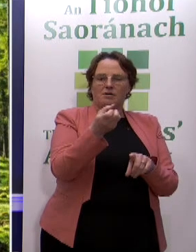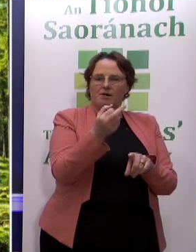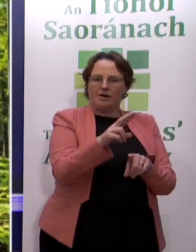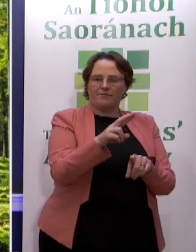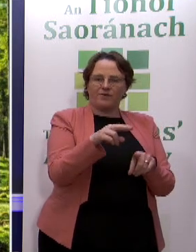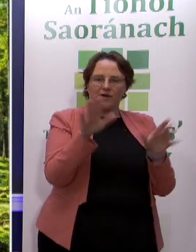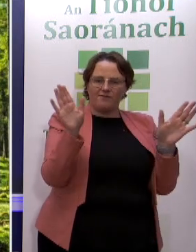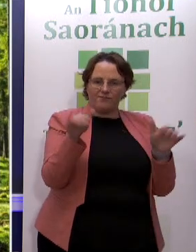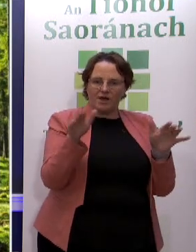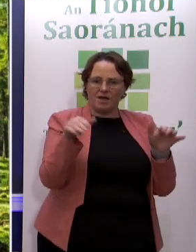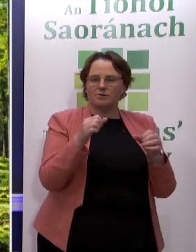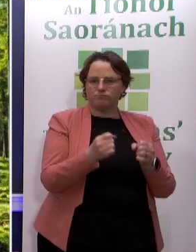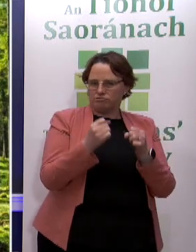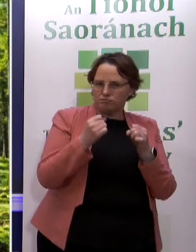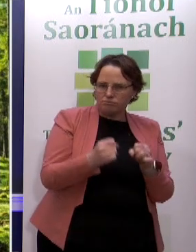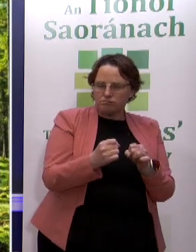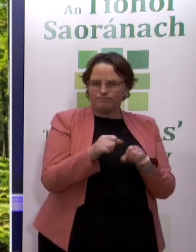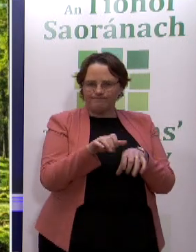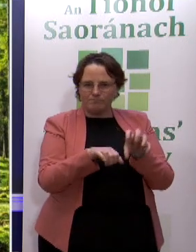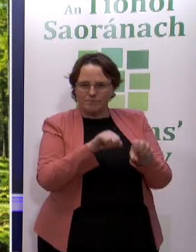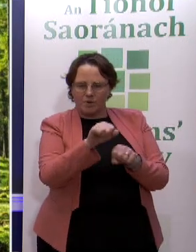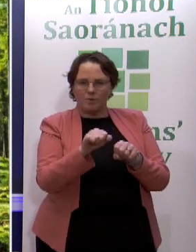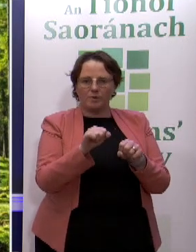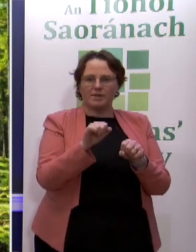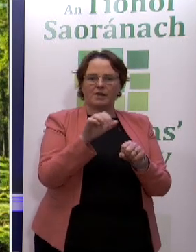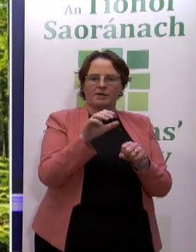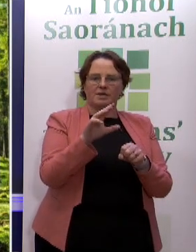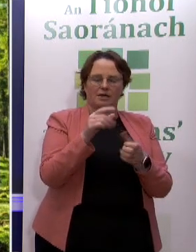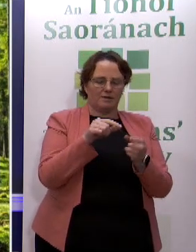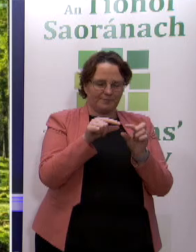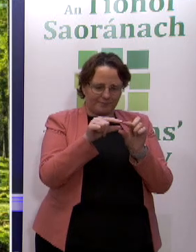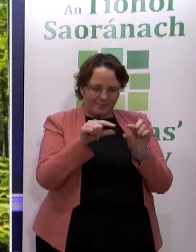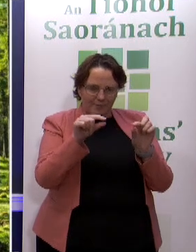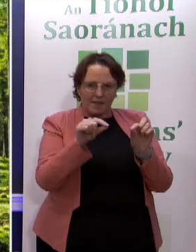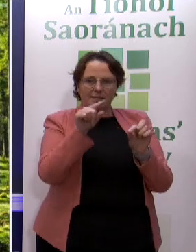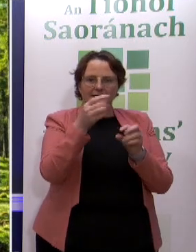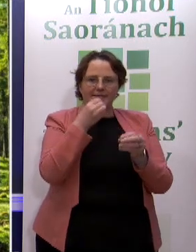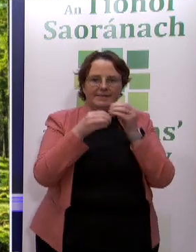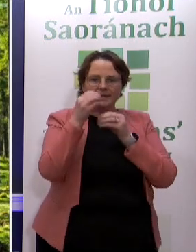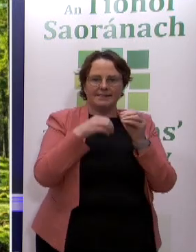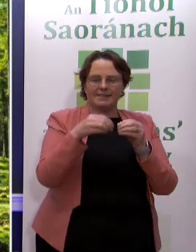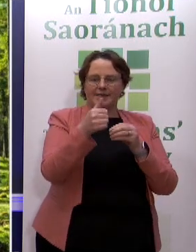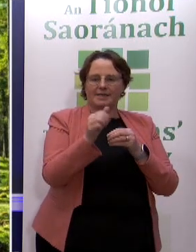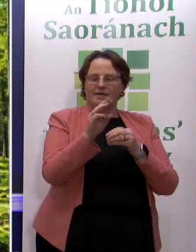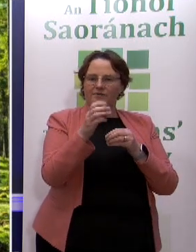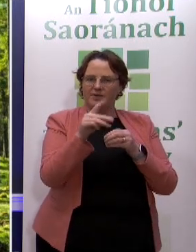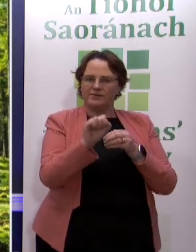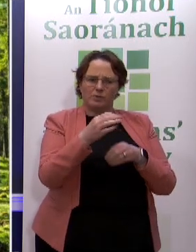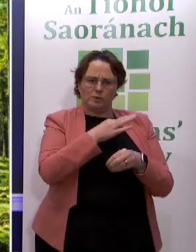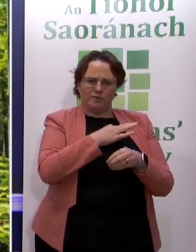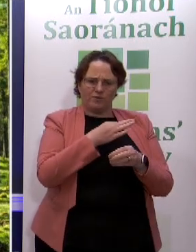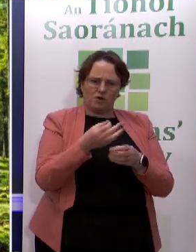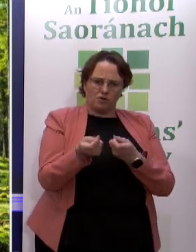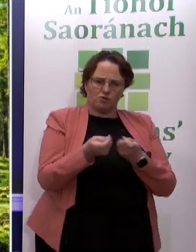voracious predators in their larval stage, so they prey on aphids. So they play a really important pest control